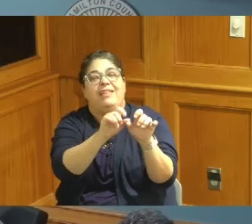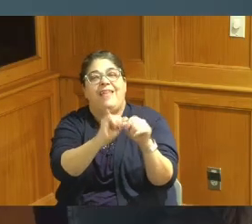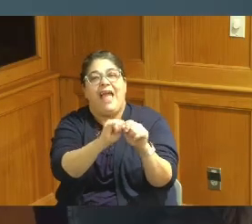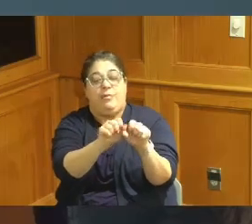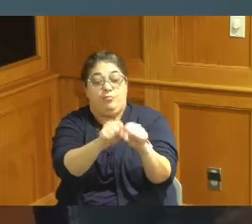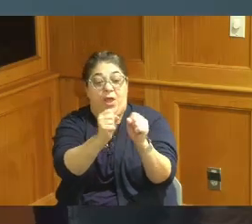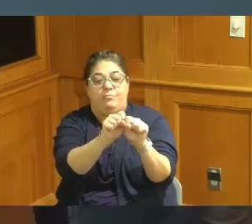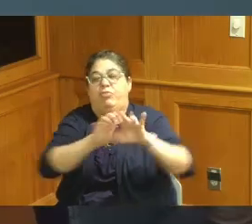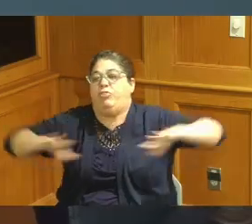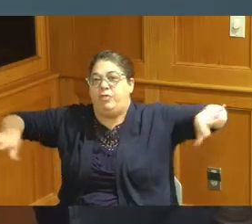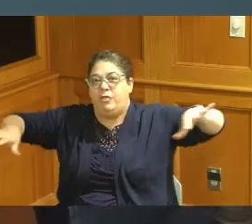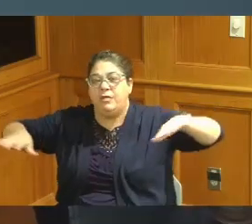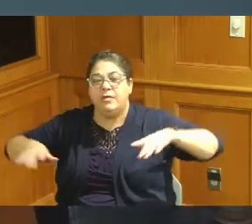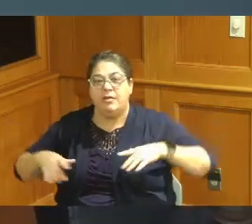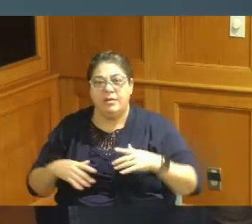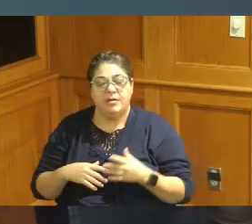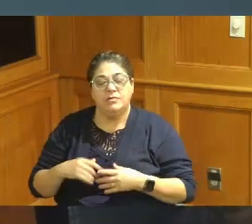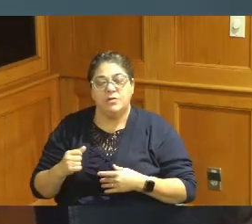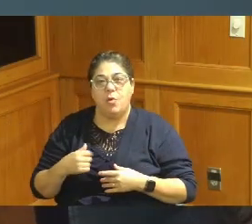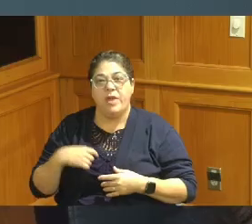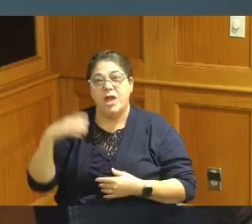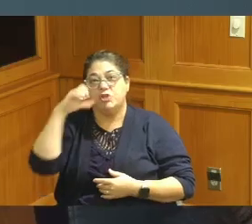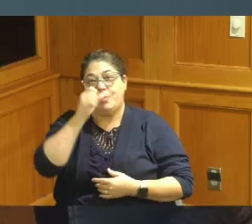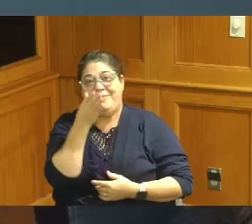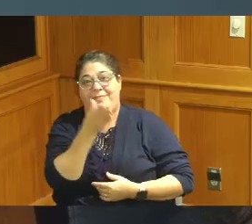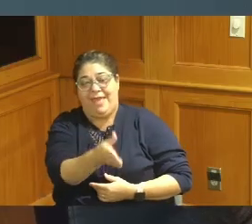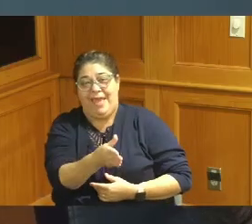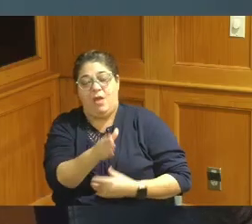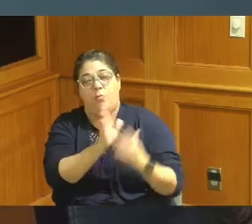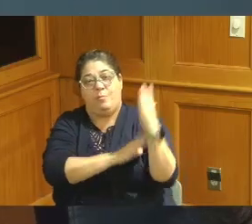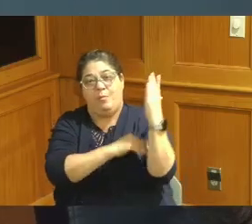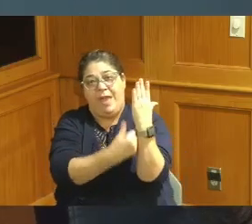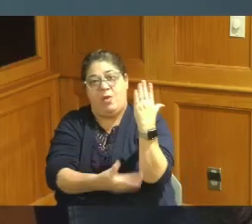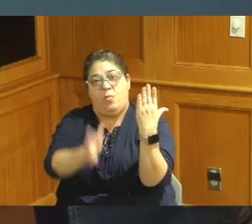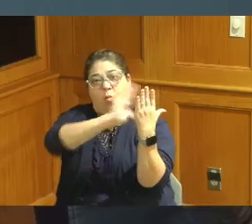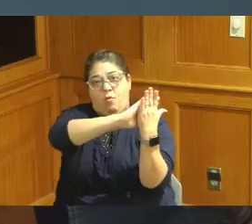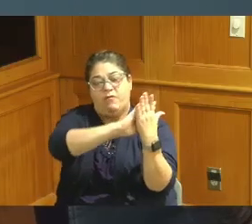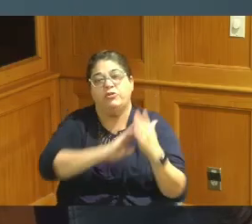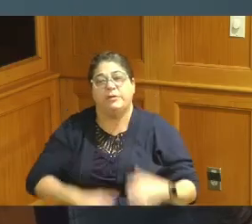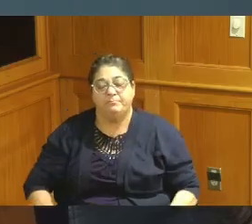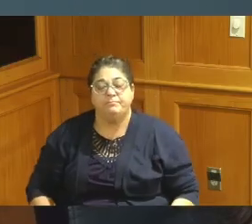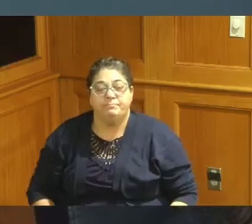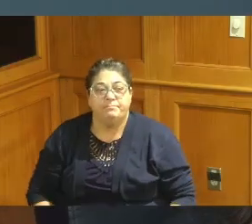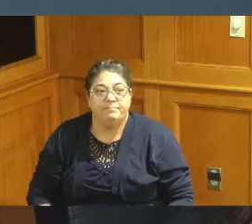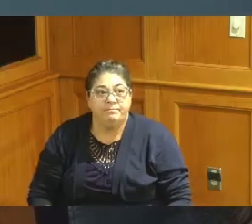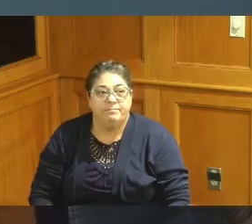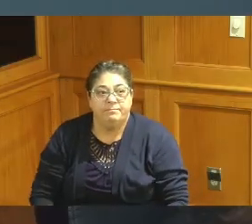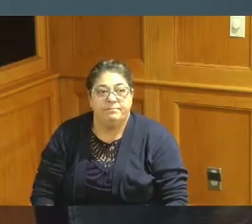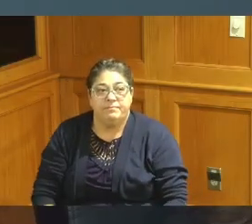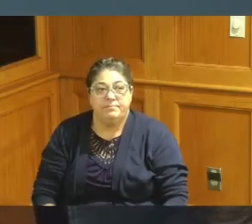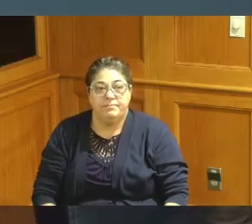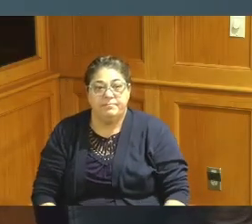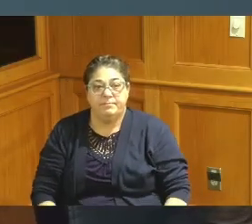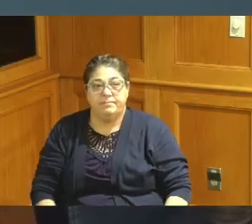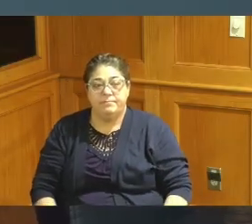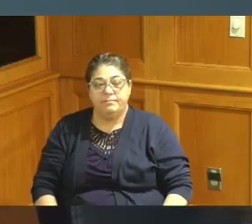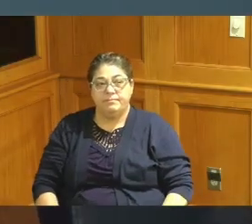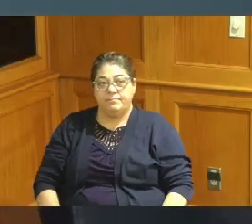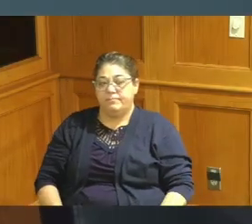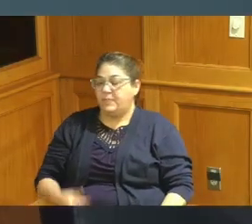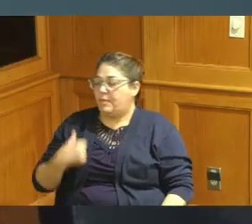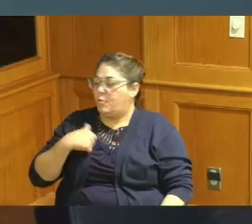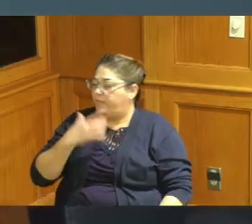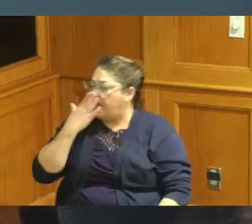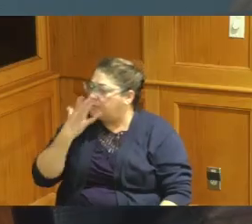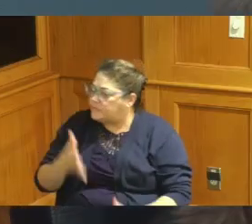that's all the notes I had, but I am well pleased with what you guys have been assigned and how you followed through on it. So thank you so